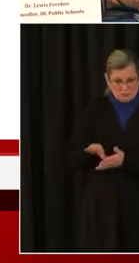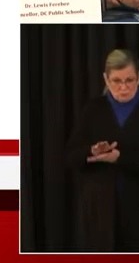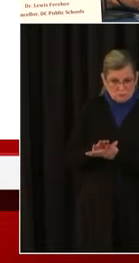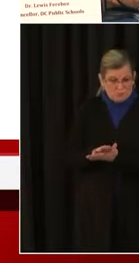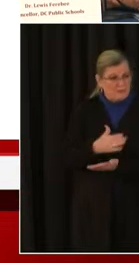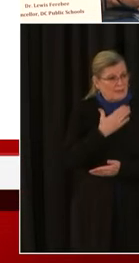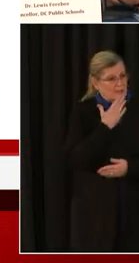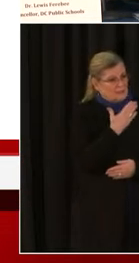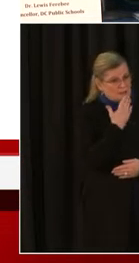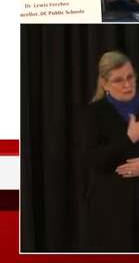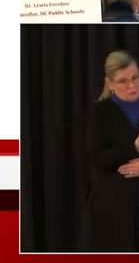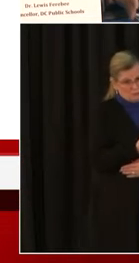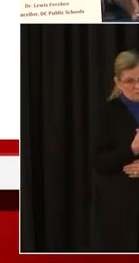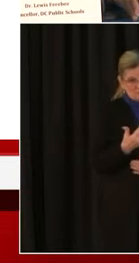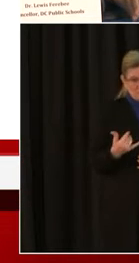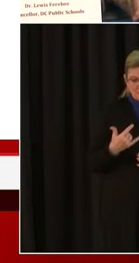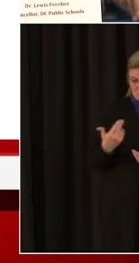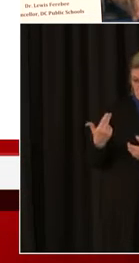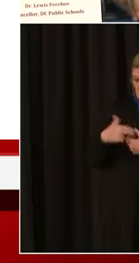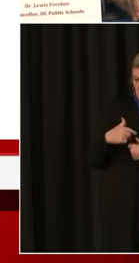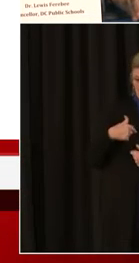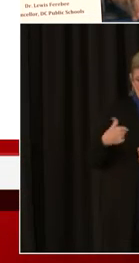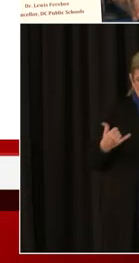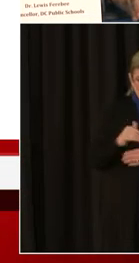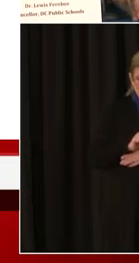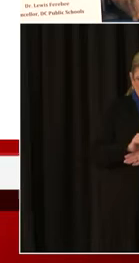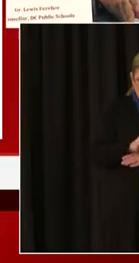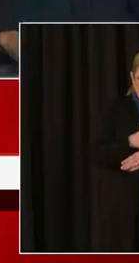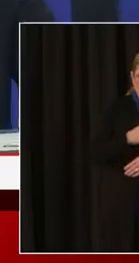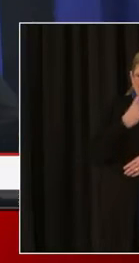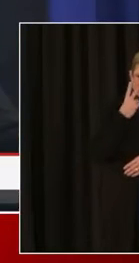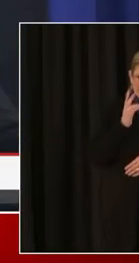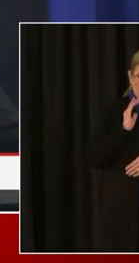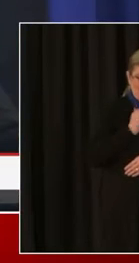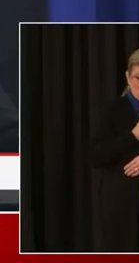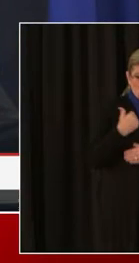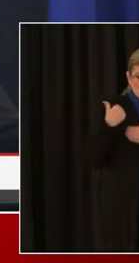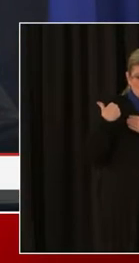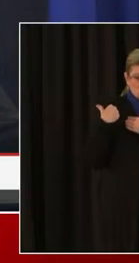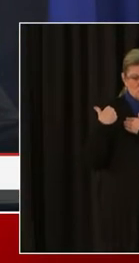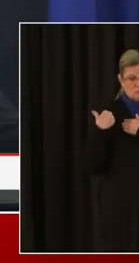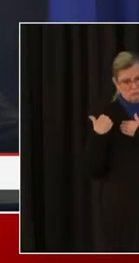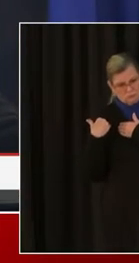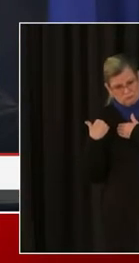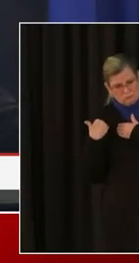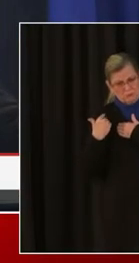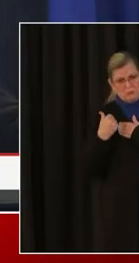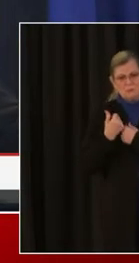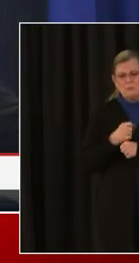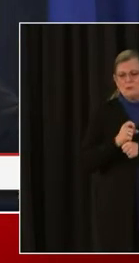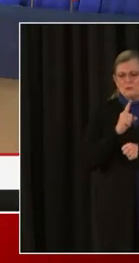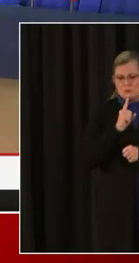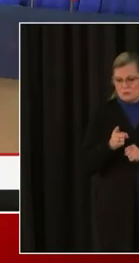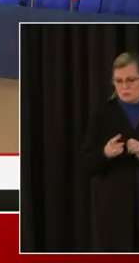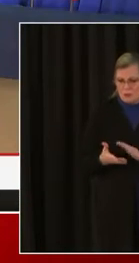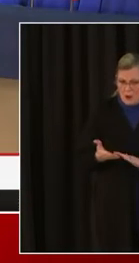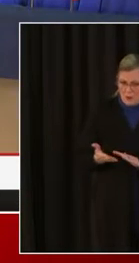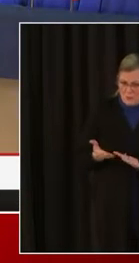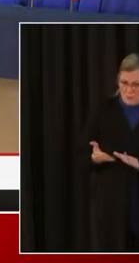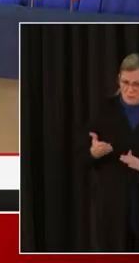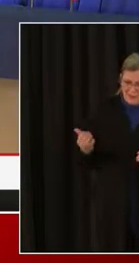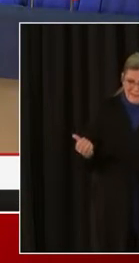thanks for joining us this evening. I've really viewed our work as operationalizing the health guidance from our partners at DC